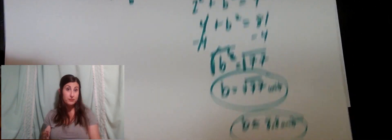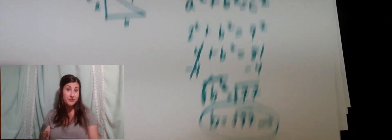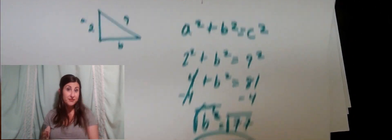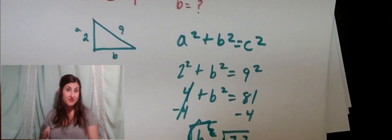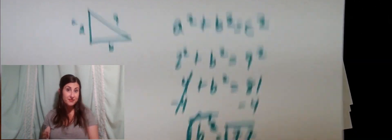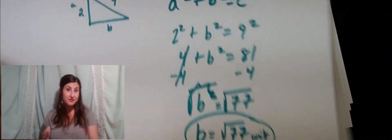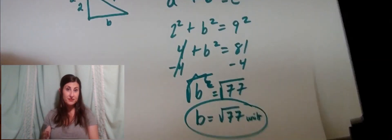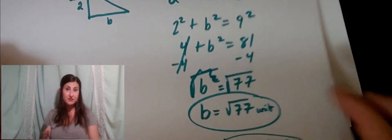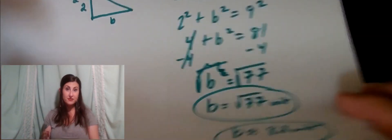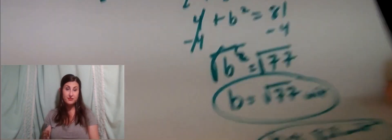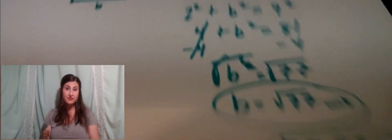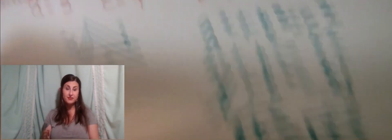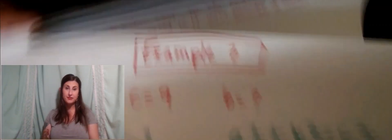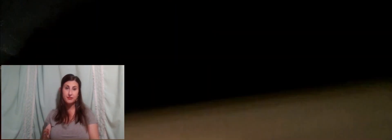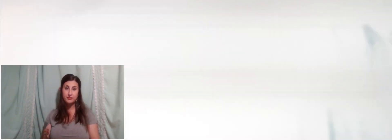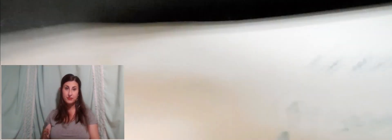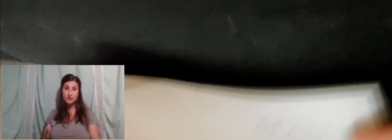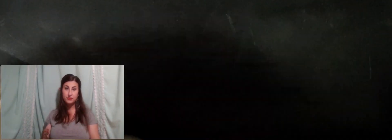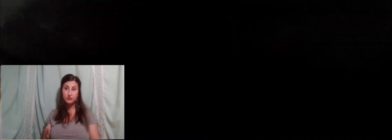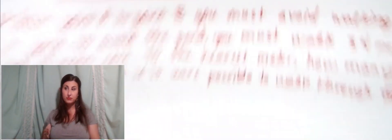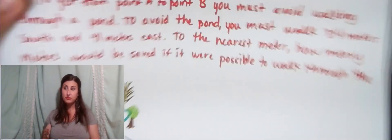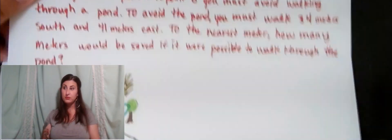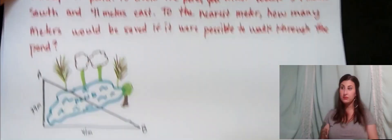All right.